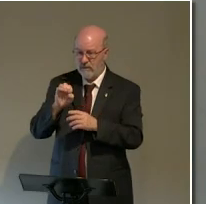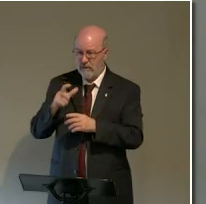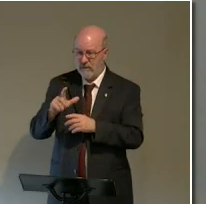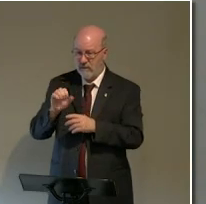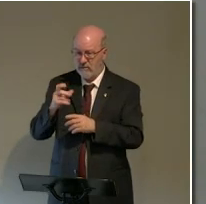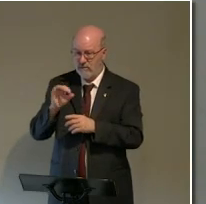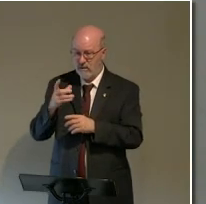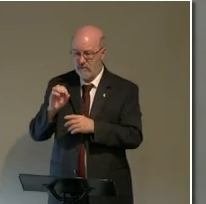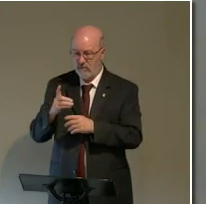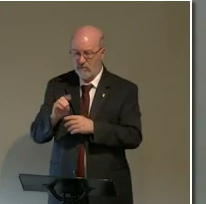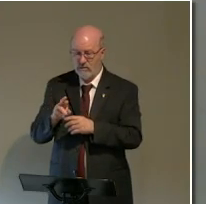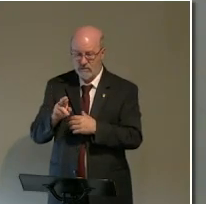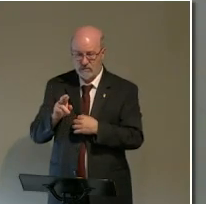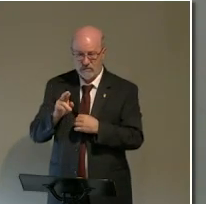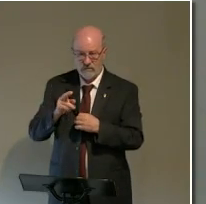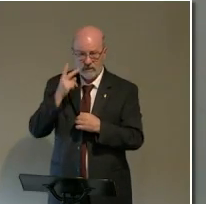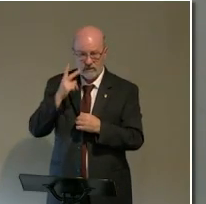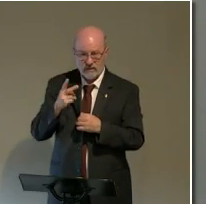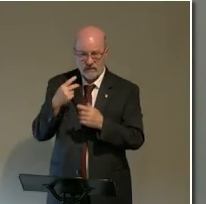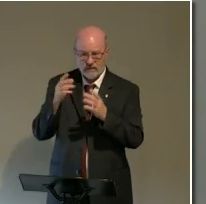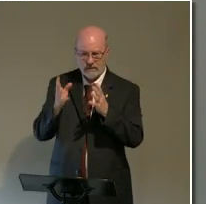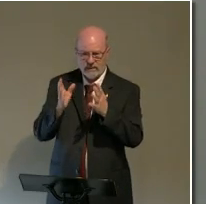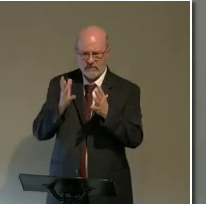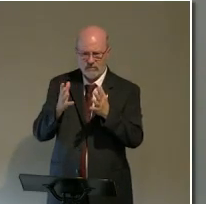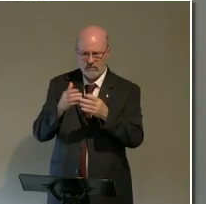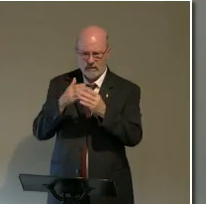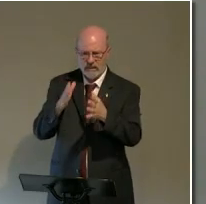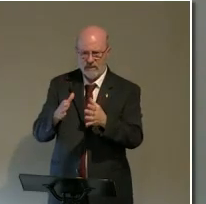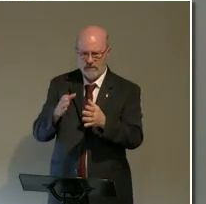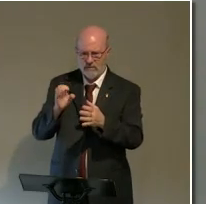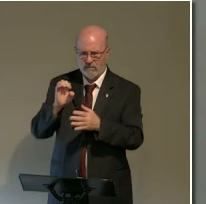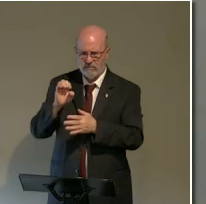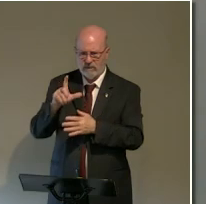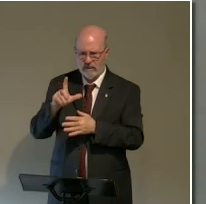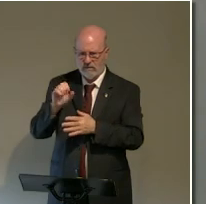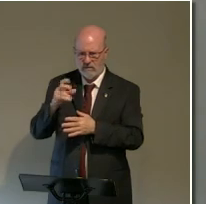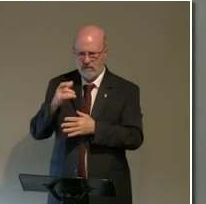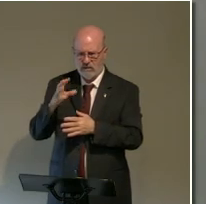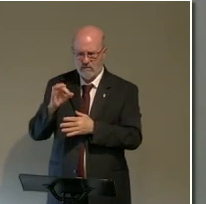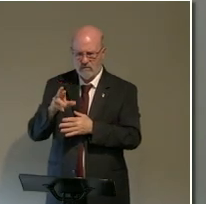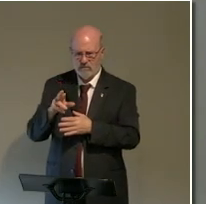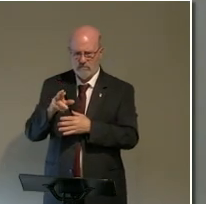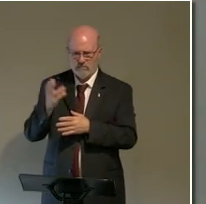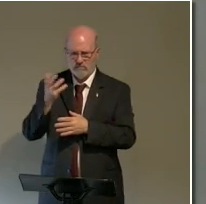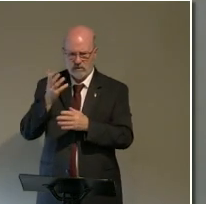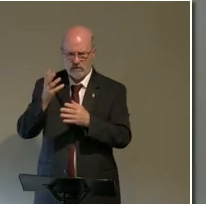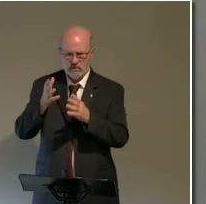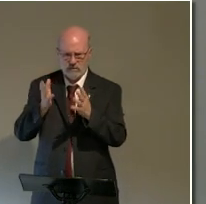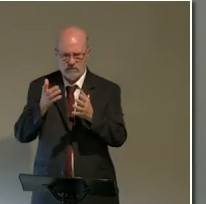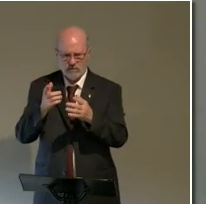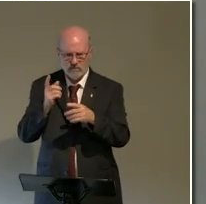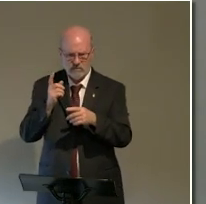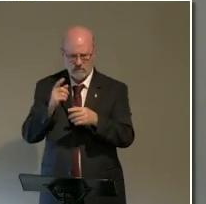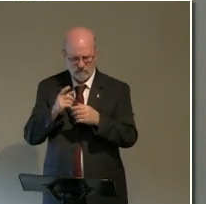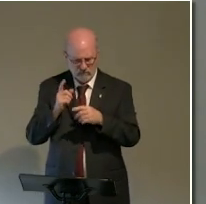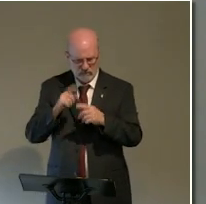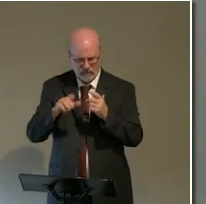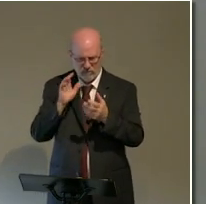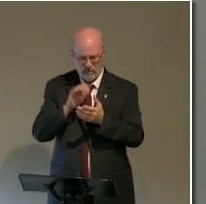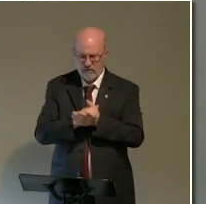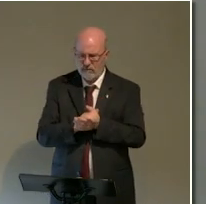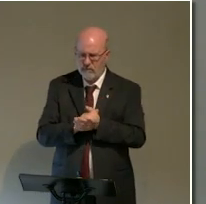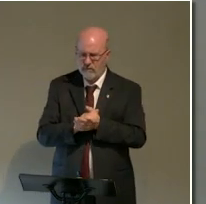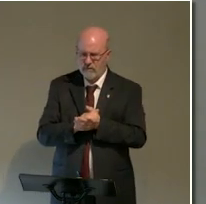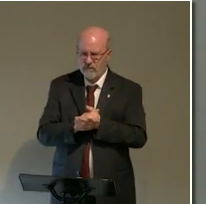a few moments. I seen an interview of the leader of El Salvador. Wow, what an interview. I couldn't believe